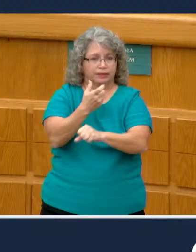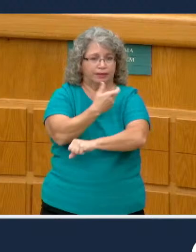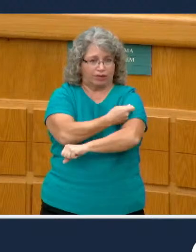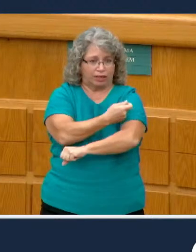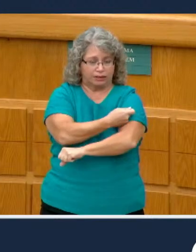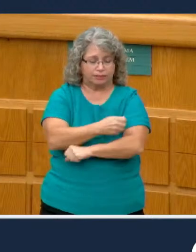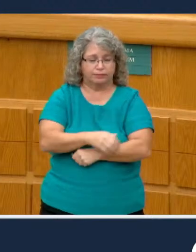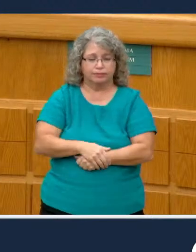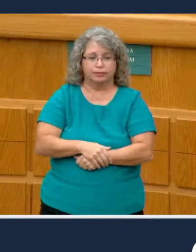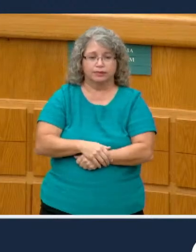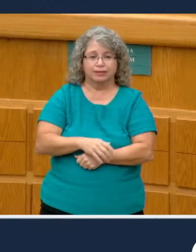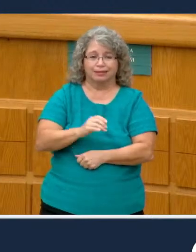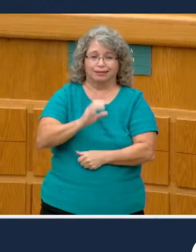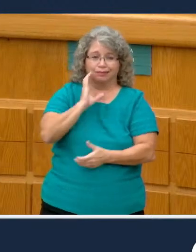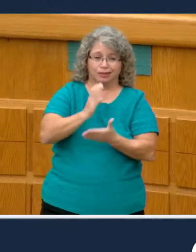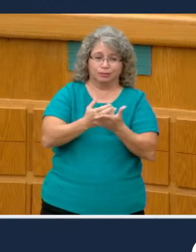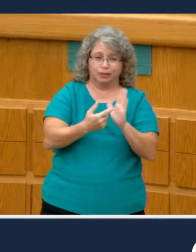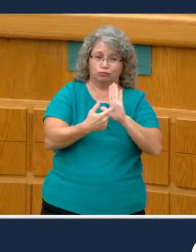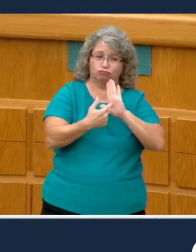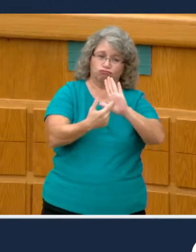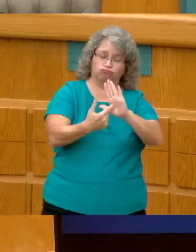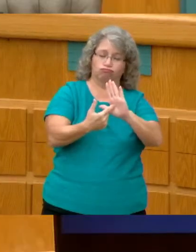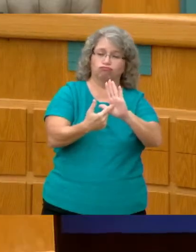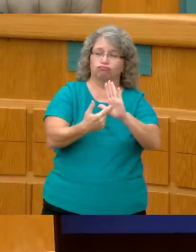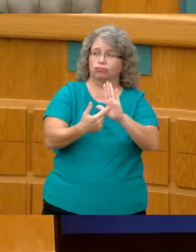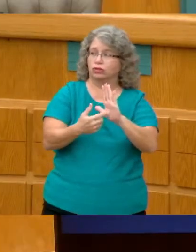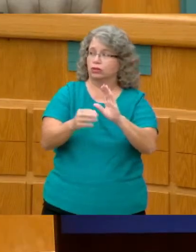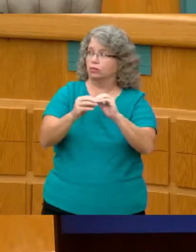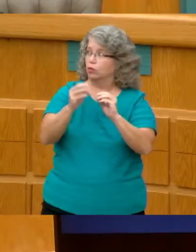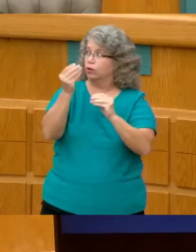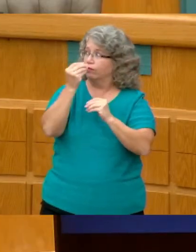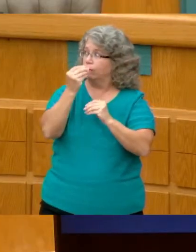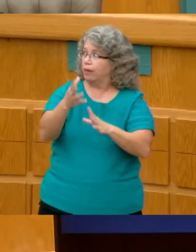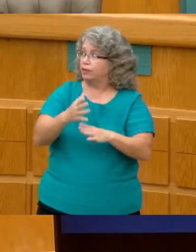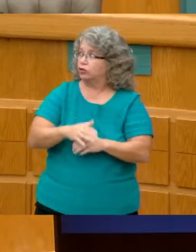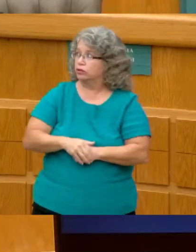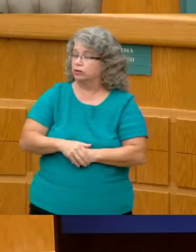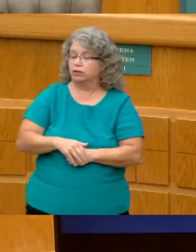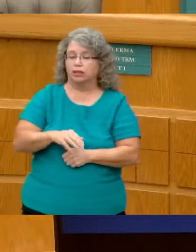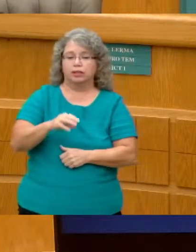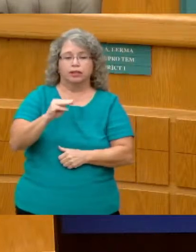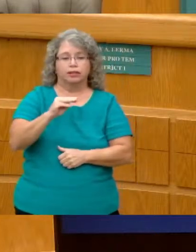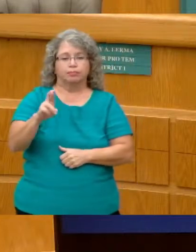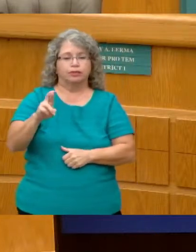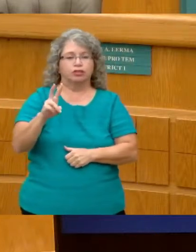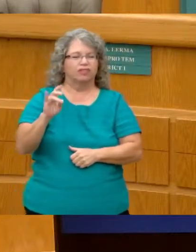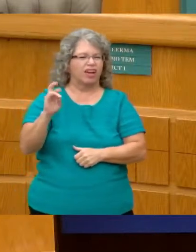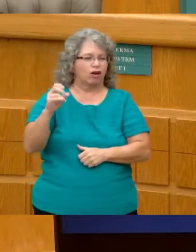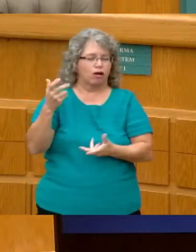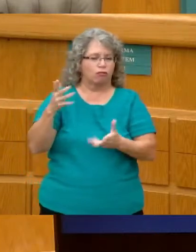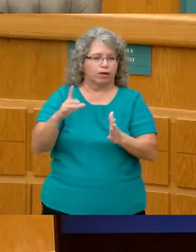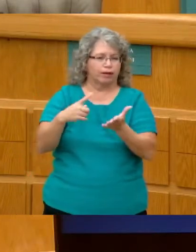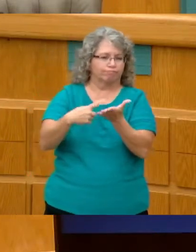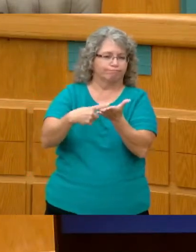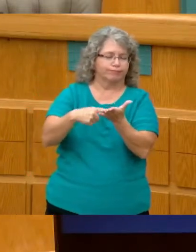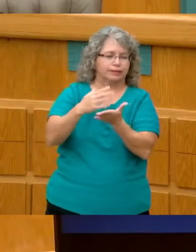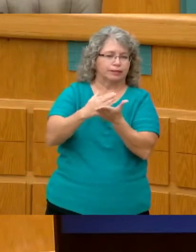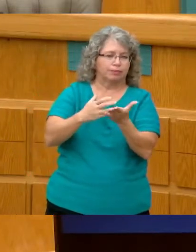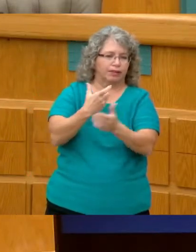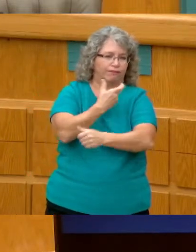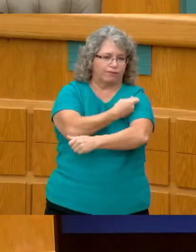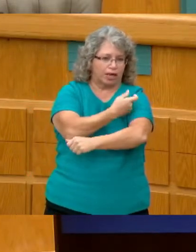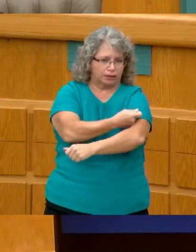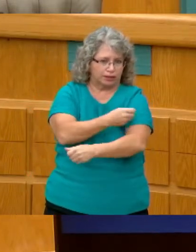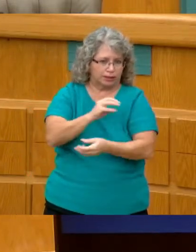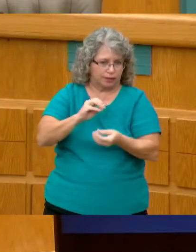These are just some more information. Mr. C. Vieira already covered a lot of the vaccination numbers. I will note